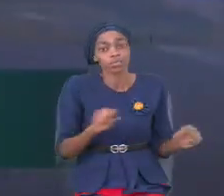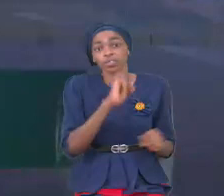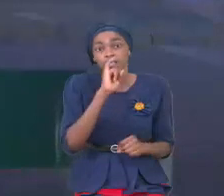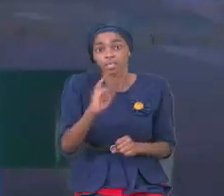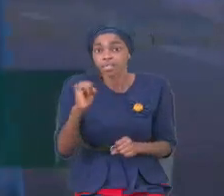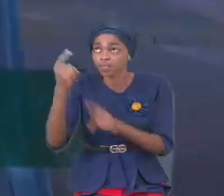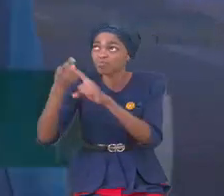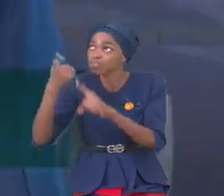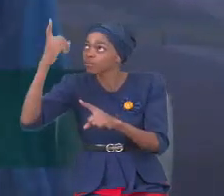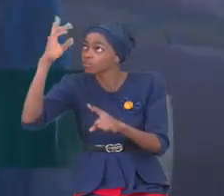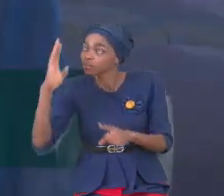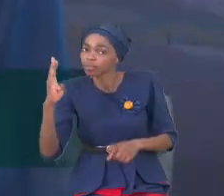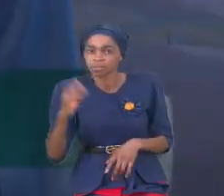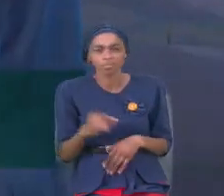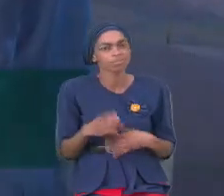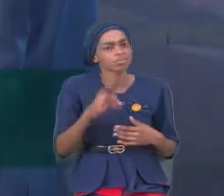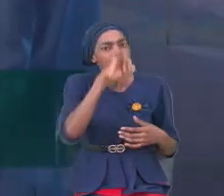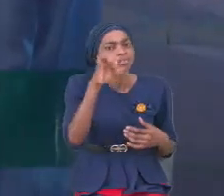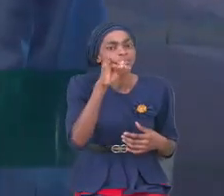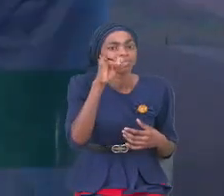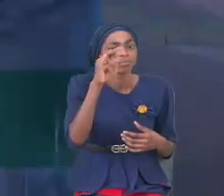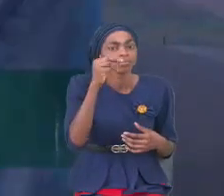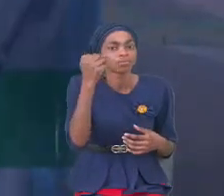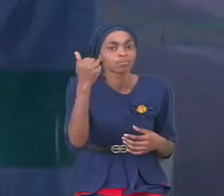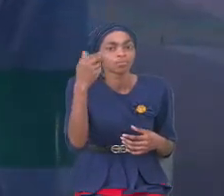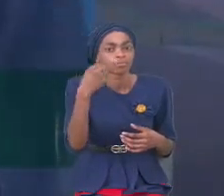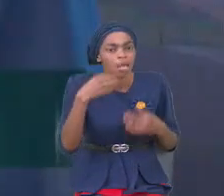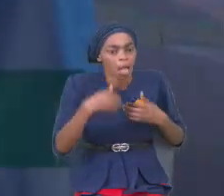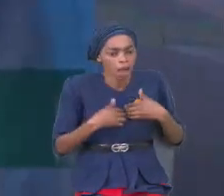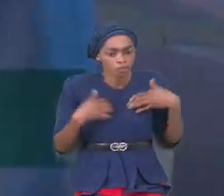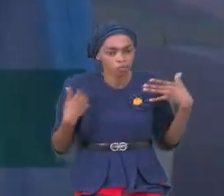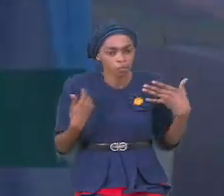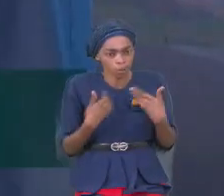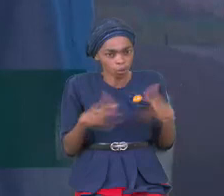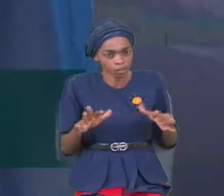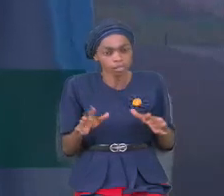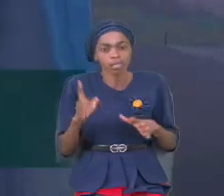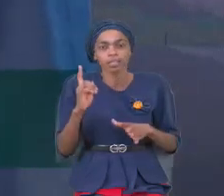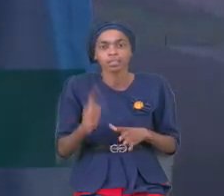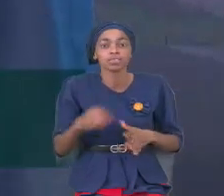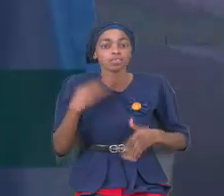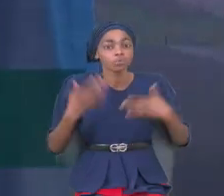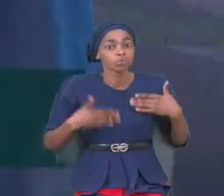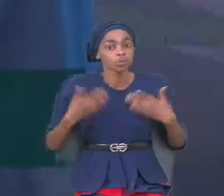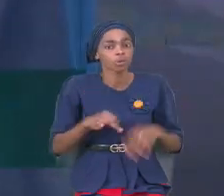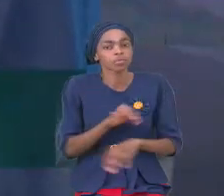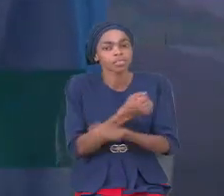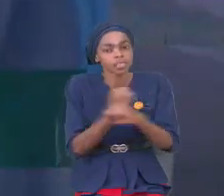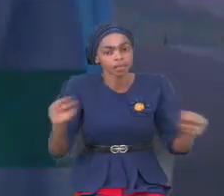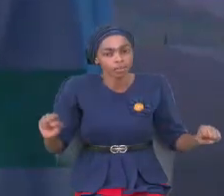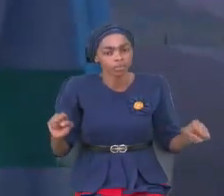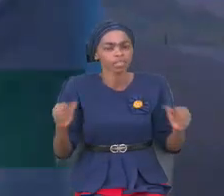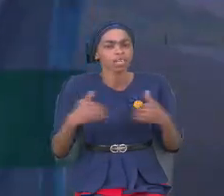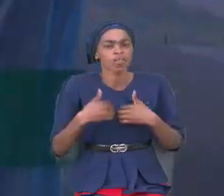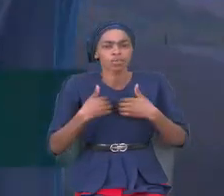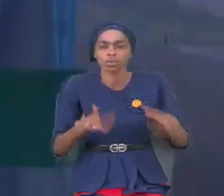He had lost the assurance of salvation. He had lost the moving power and the